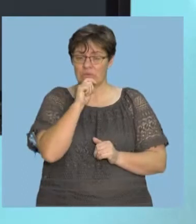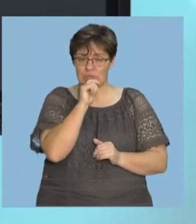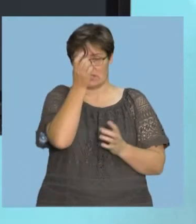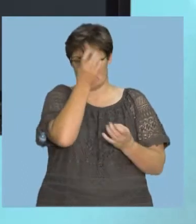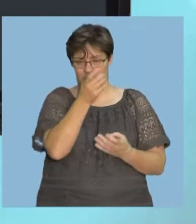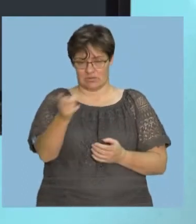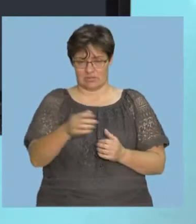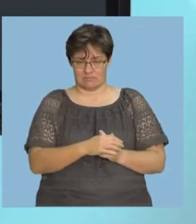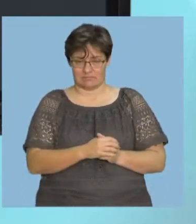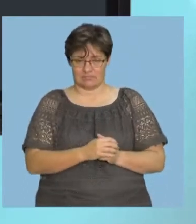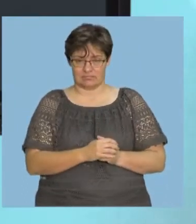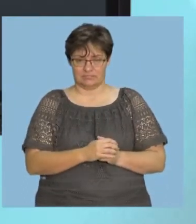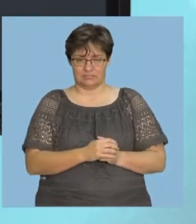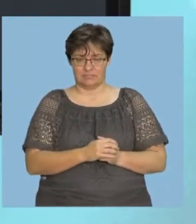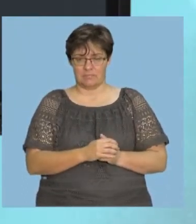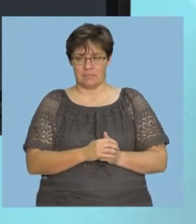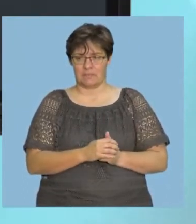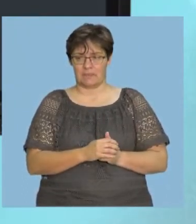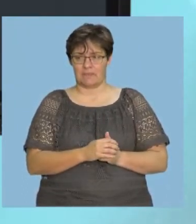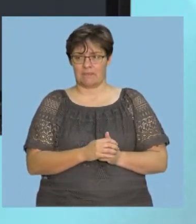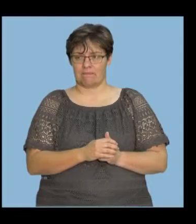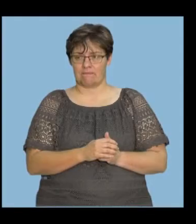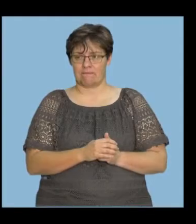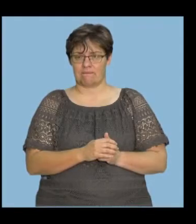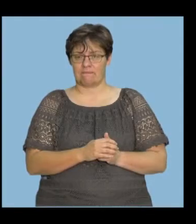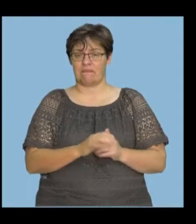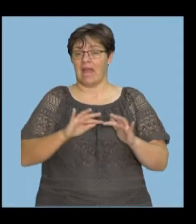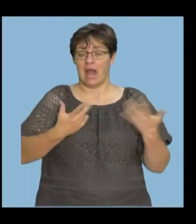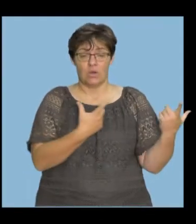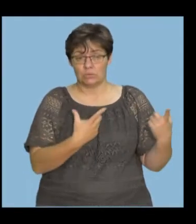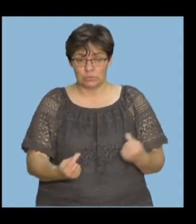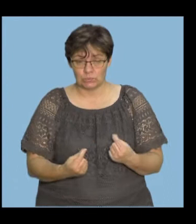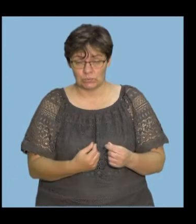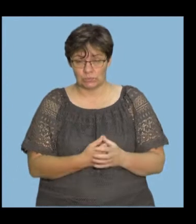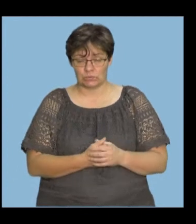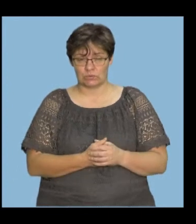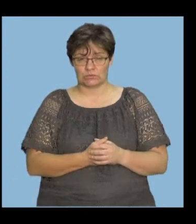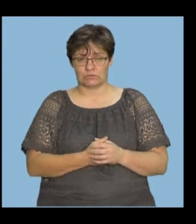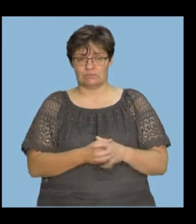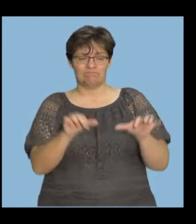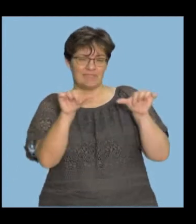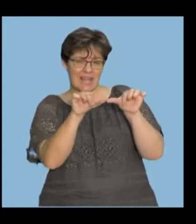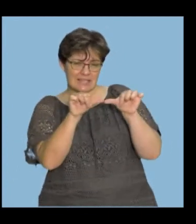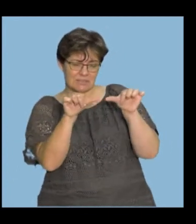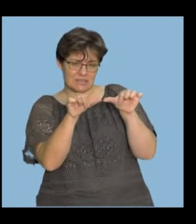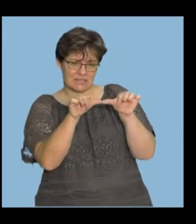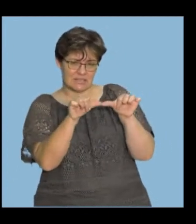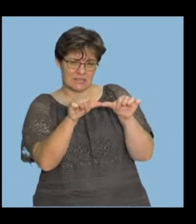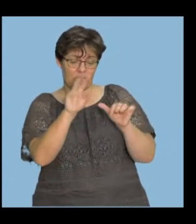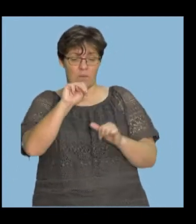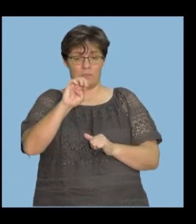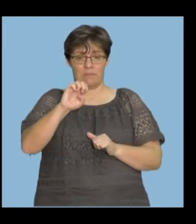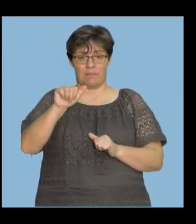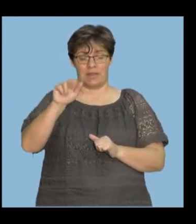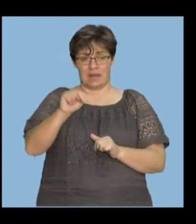data. Okay. So to do that, an estimated for the mean can